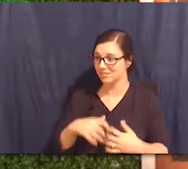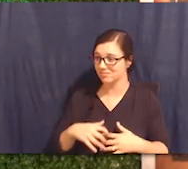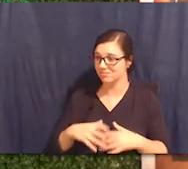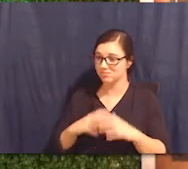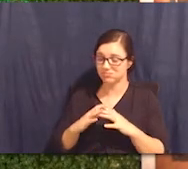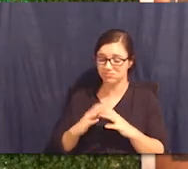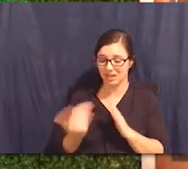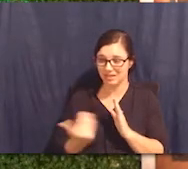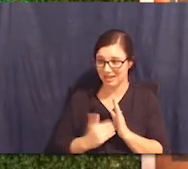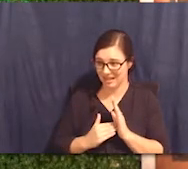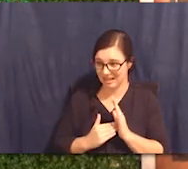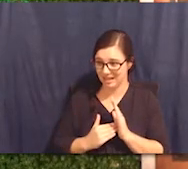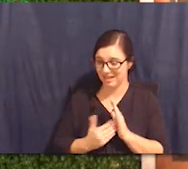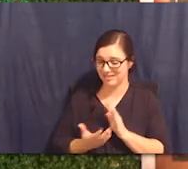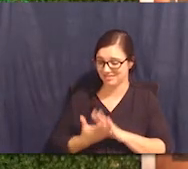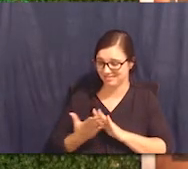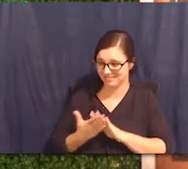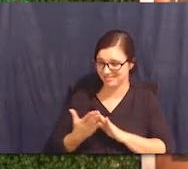rebooted